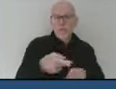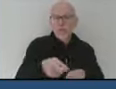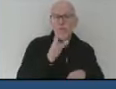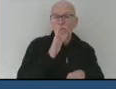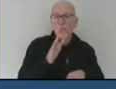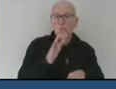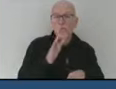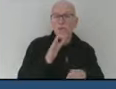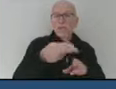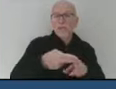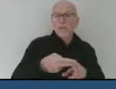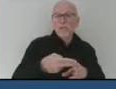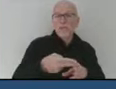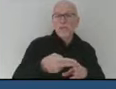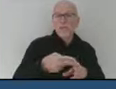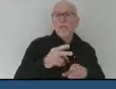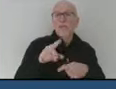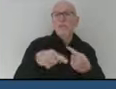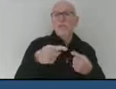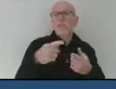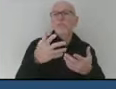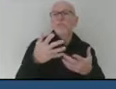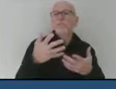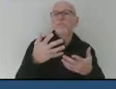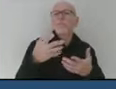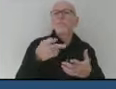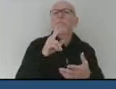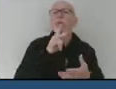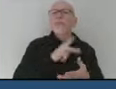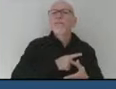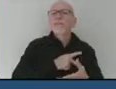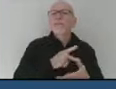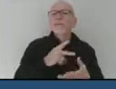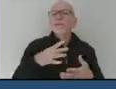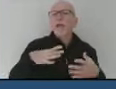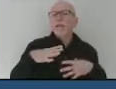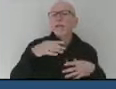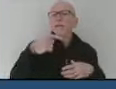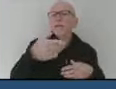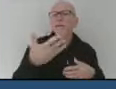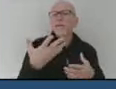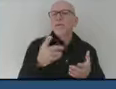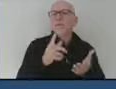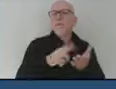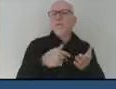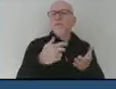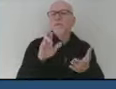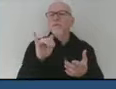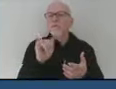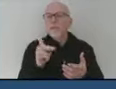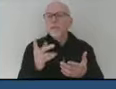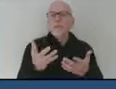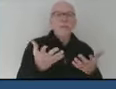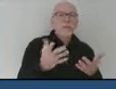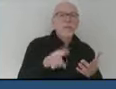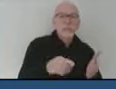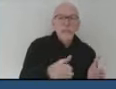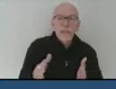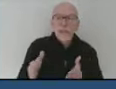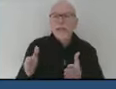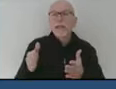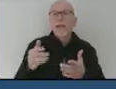on the upcoming Thanksgiving holiday and maybe some risk assessments. I know I've had to call